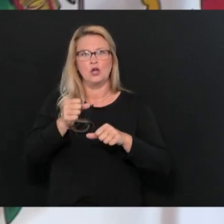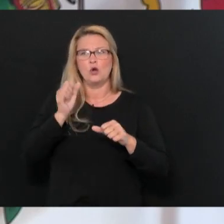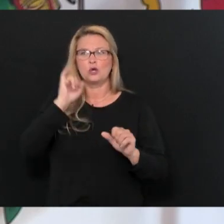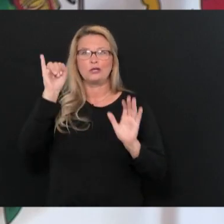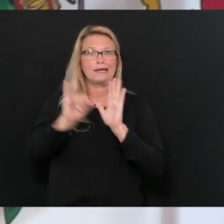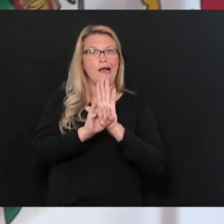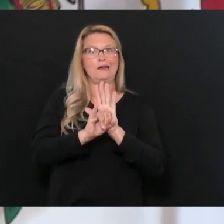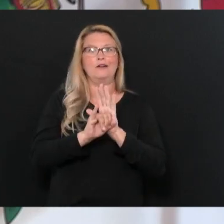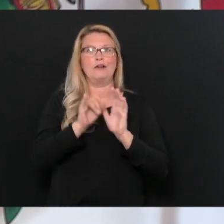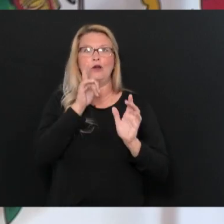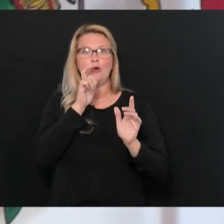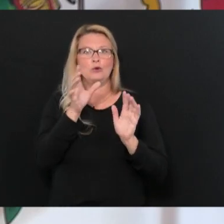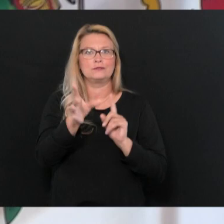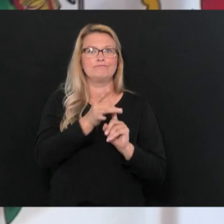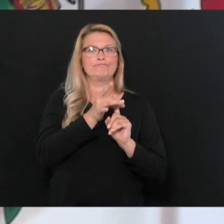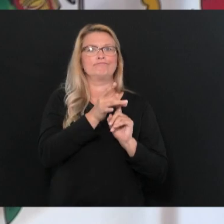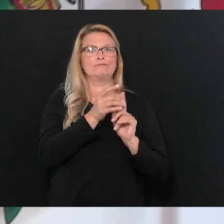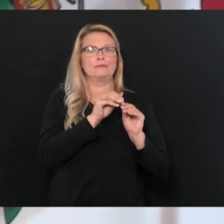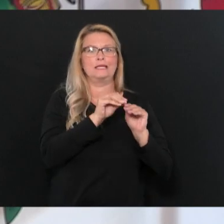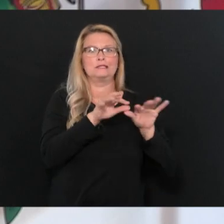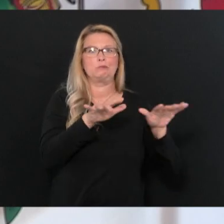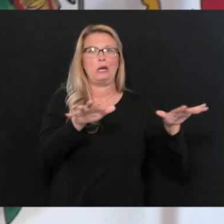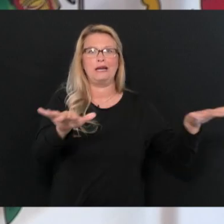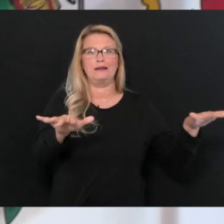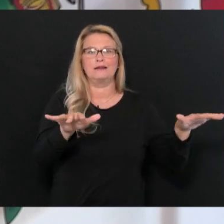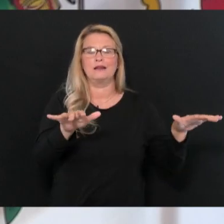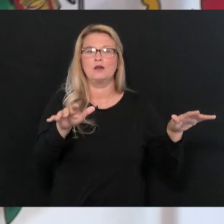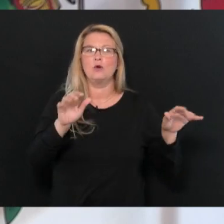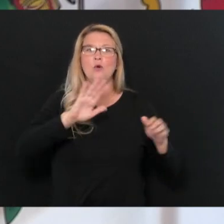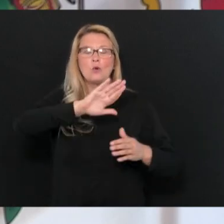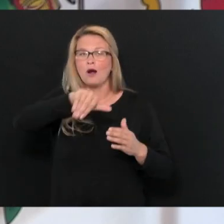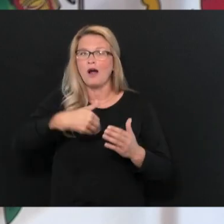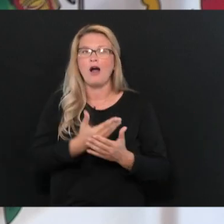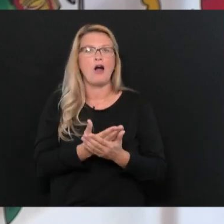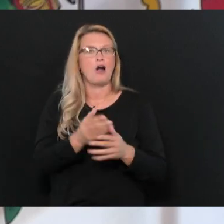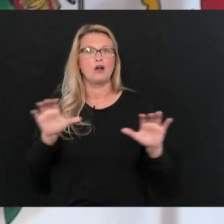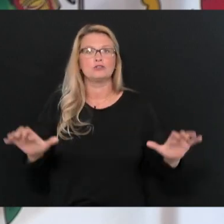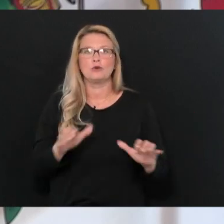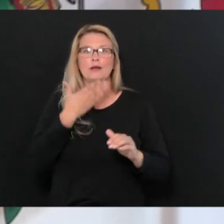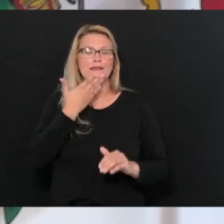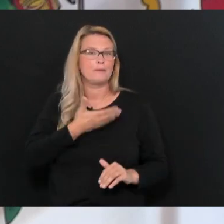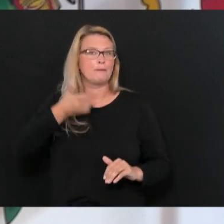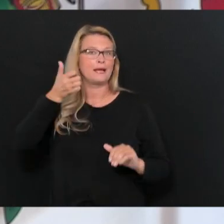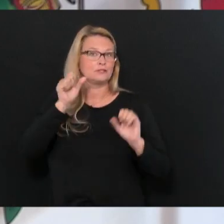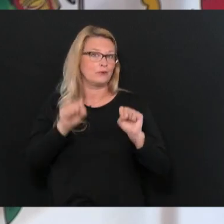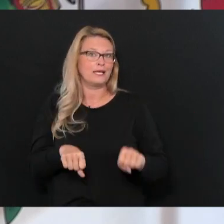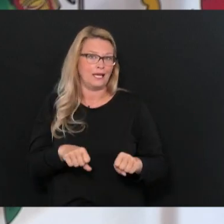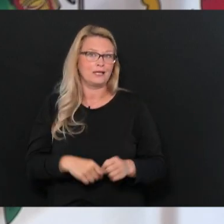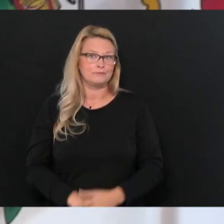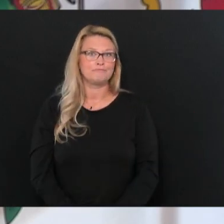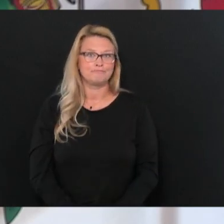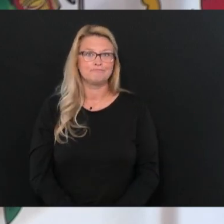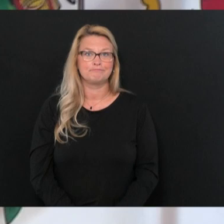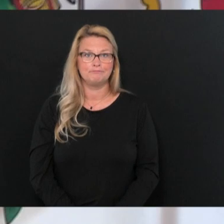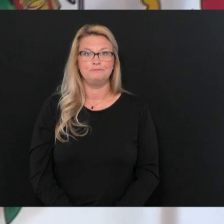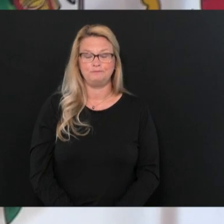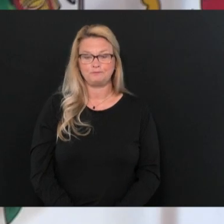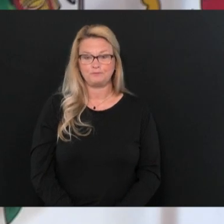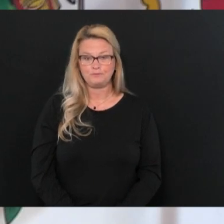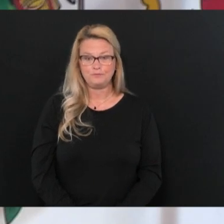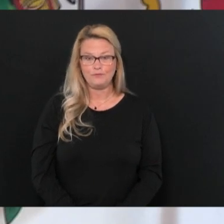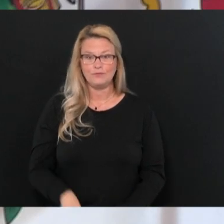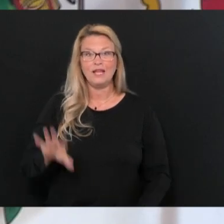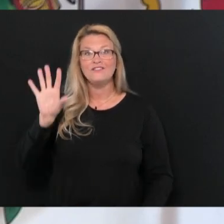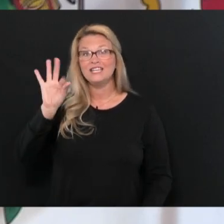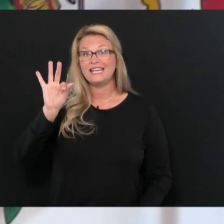and stop this thing. Everybody is doing the very best that I know we can possibly do. We have